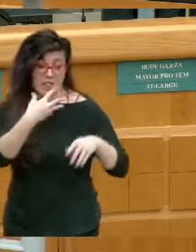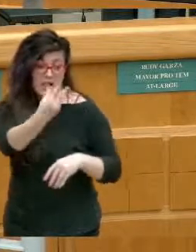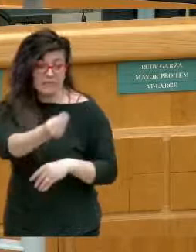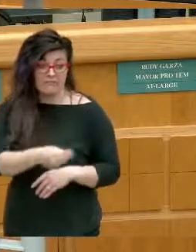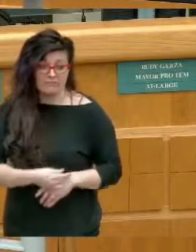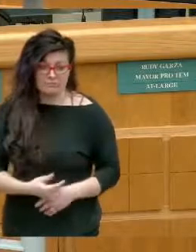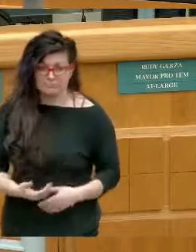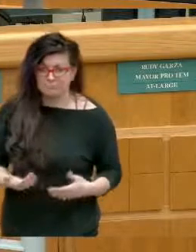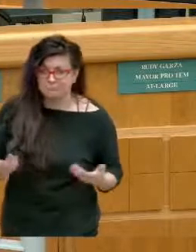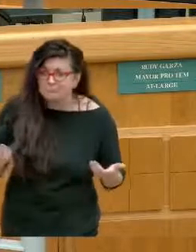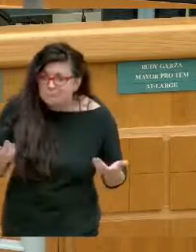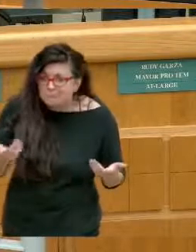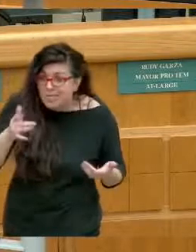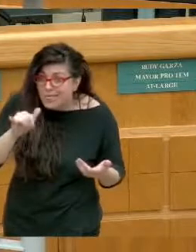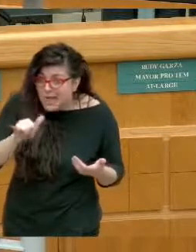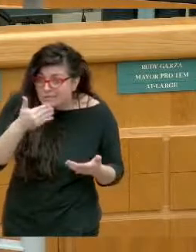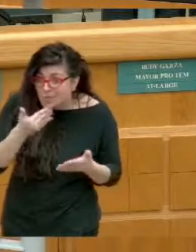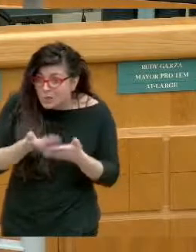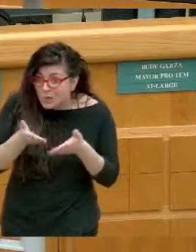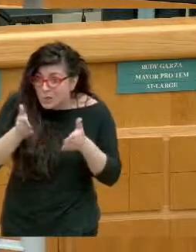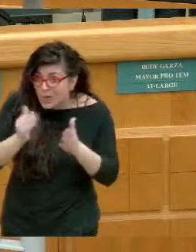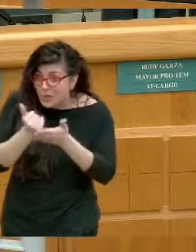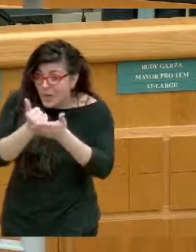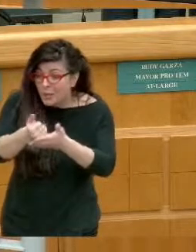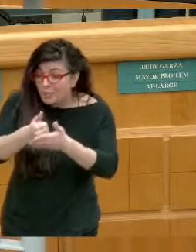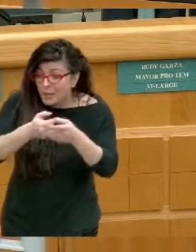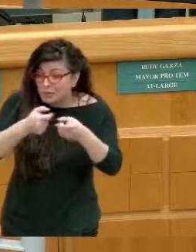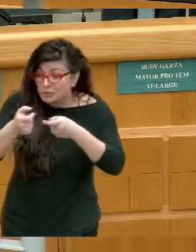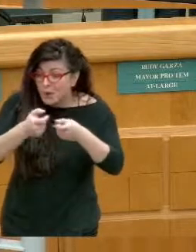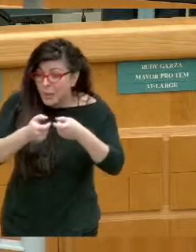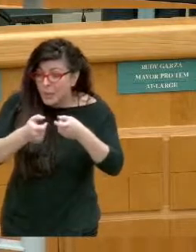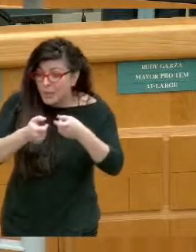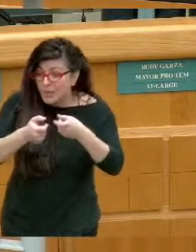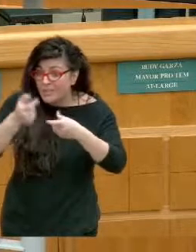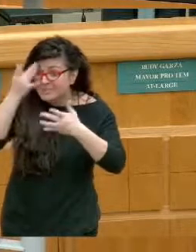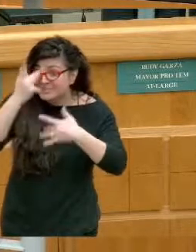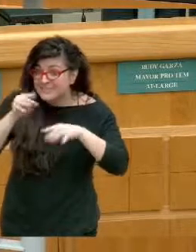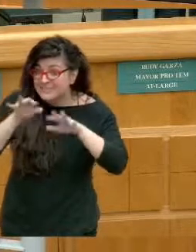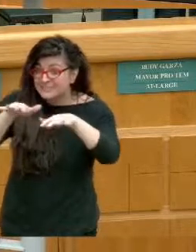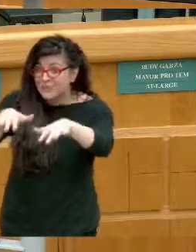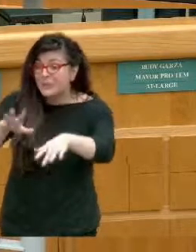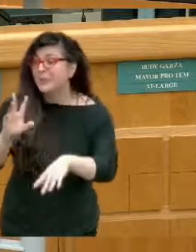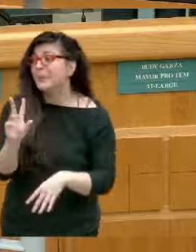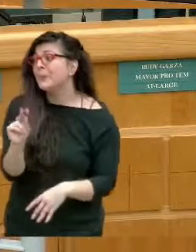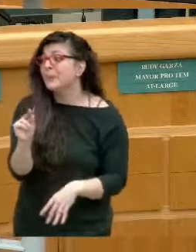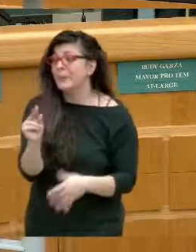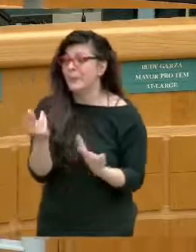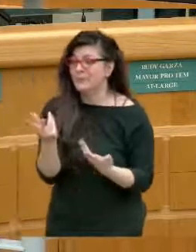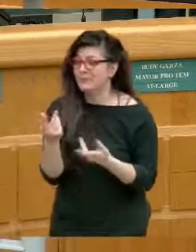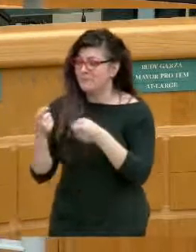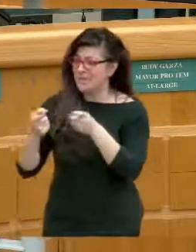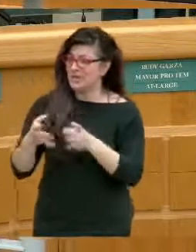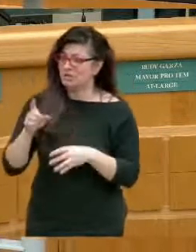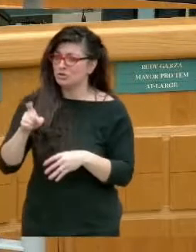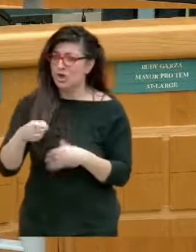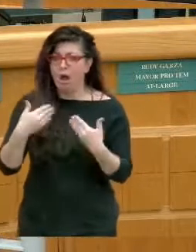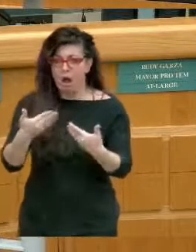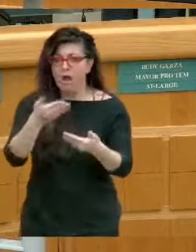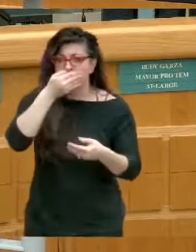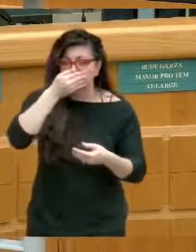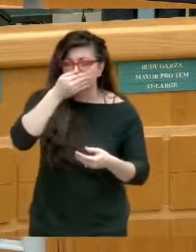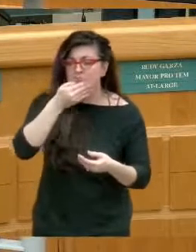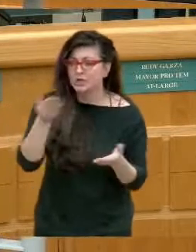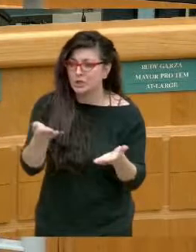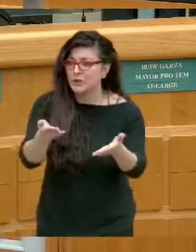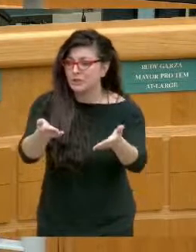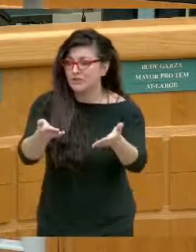That is probably not the best way to help control the transmission rate as a manager. And you have to think